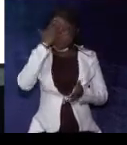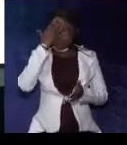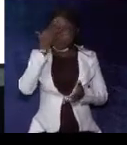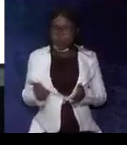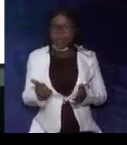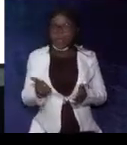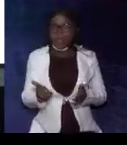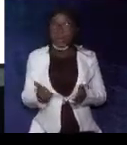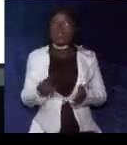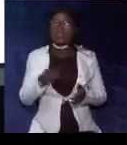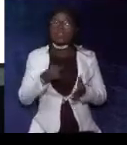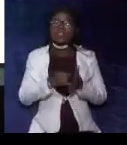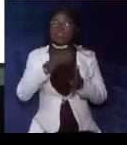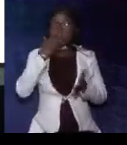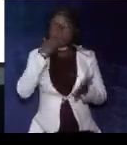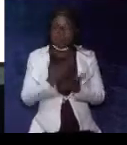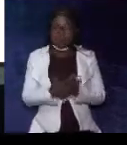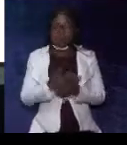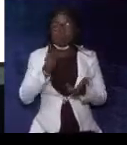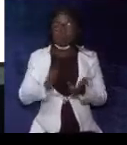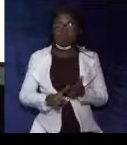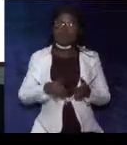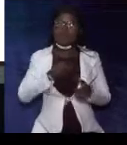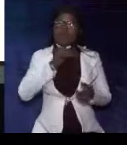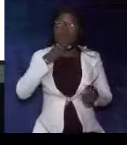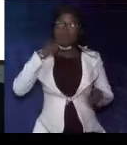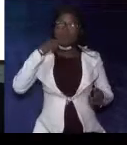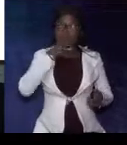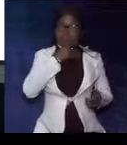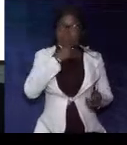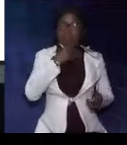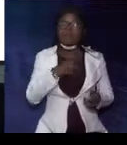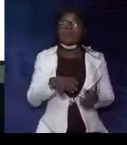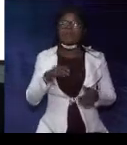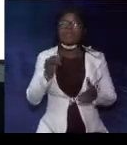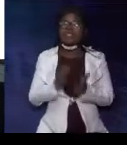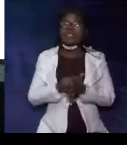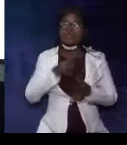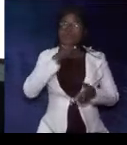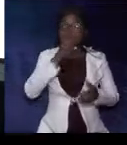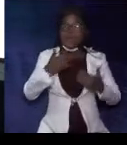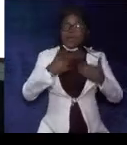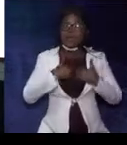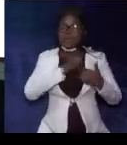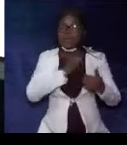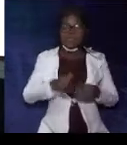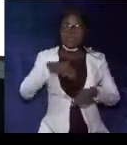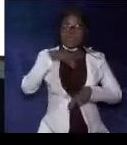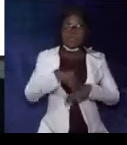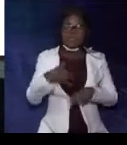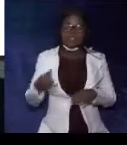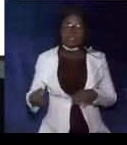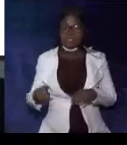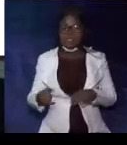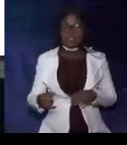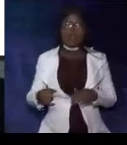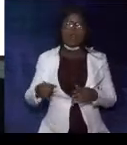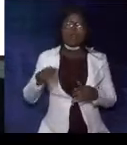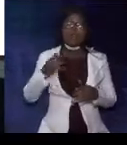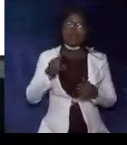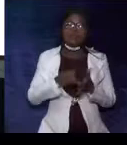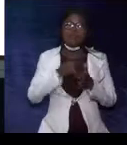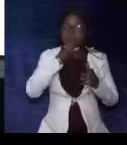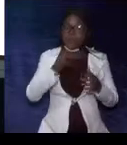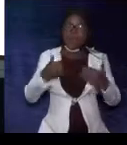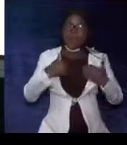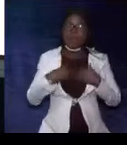lie. You're going to think of a story. The story must have a character, it must have a setting, it must have a plot,